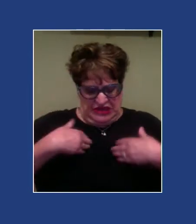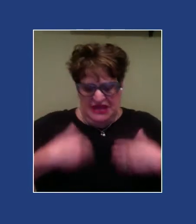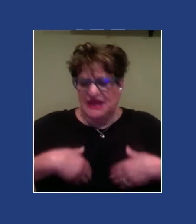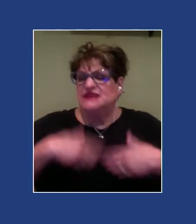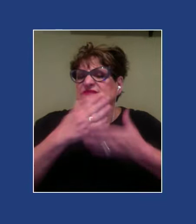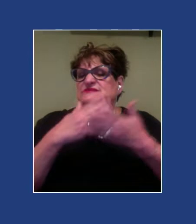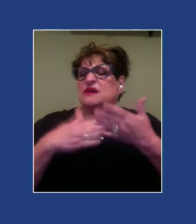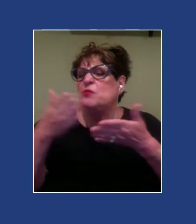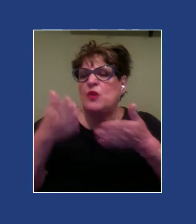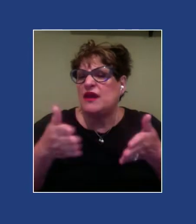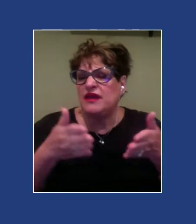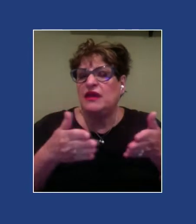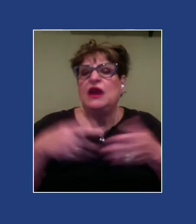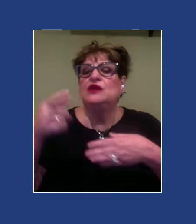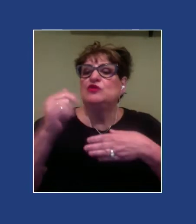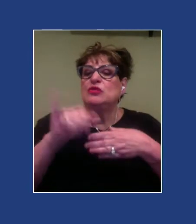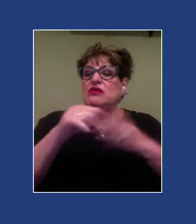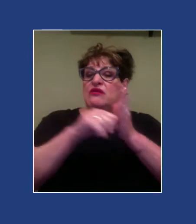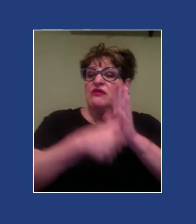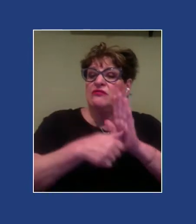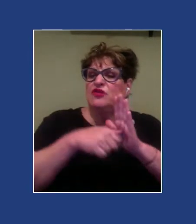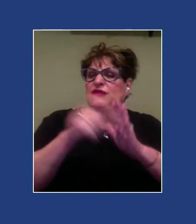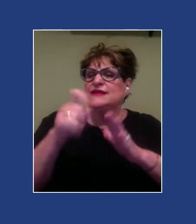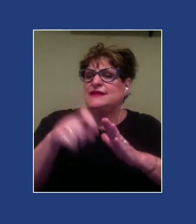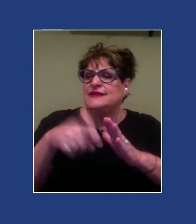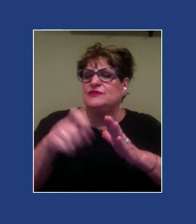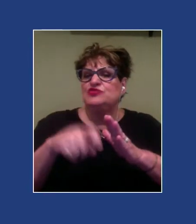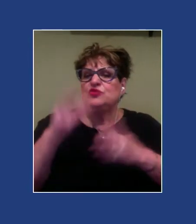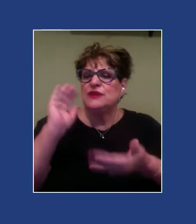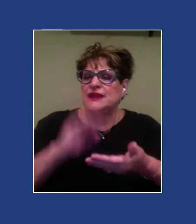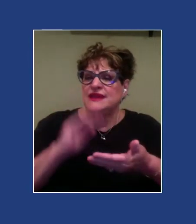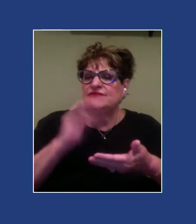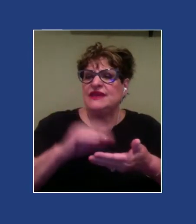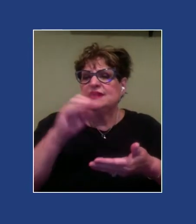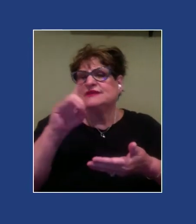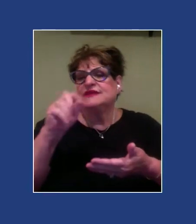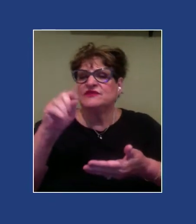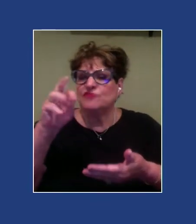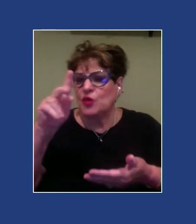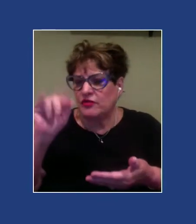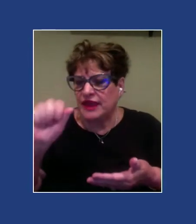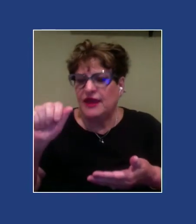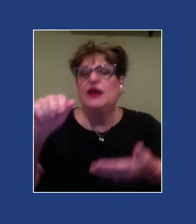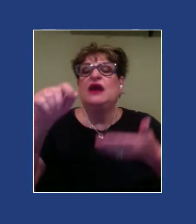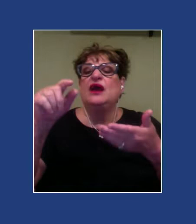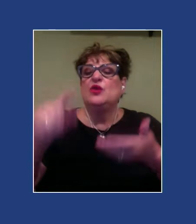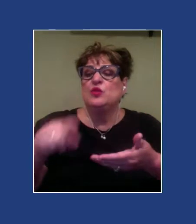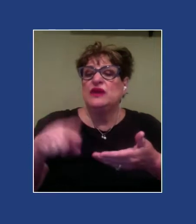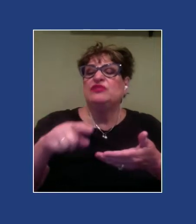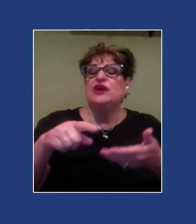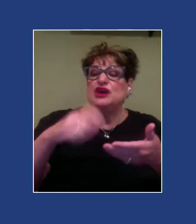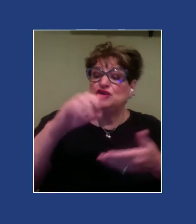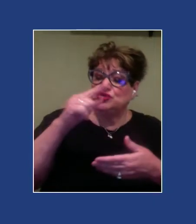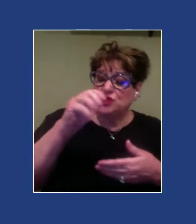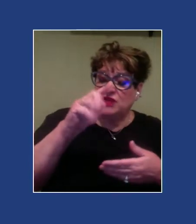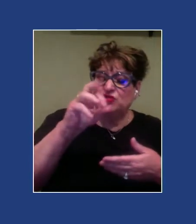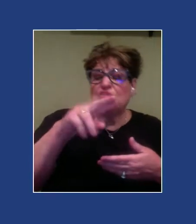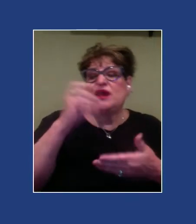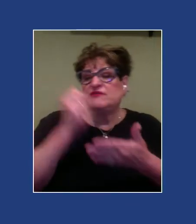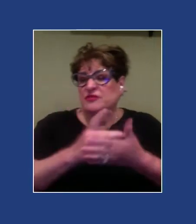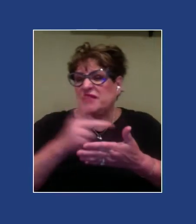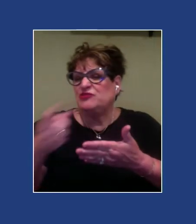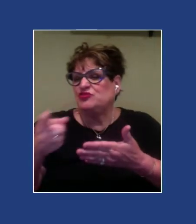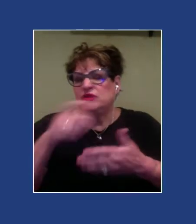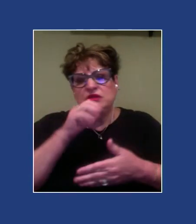was chosen to emphasize the need to alleviate dysphoria through gender affirmation rather than to treat psychopathology. So this really opened